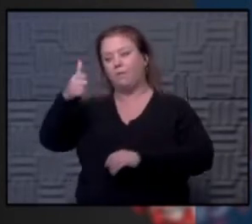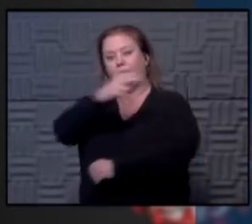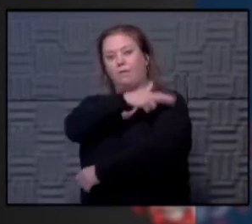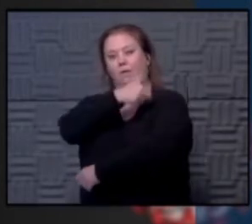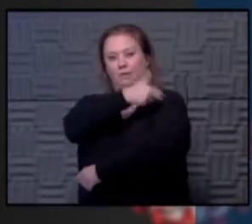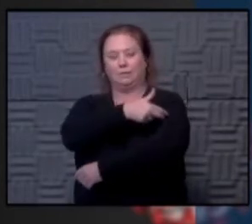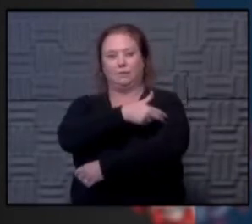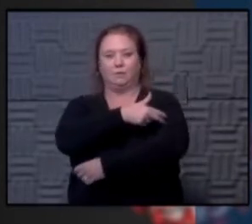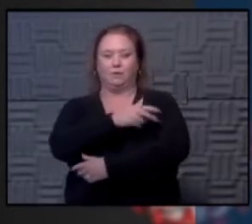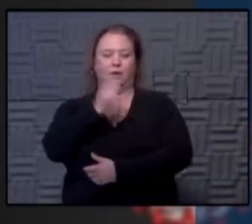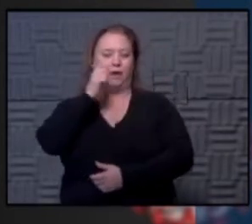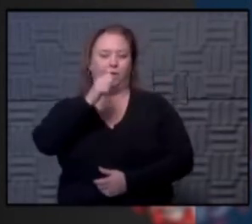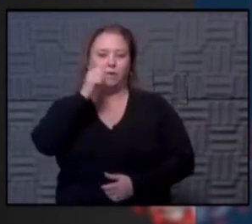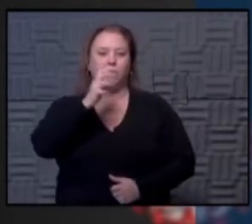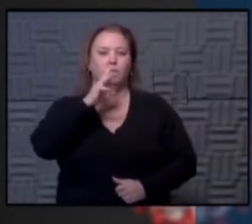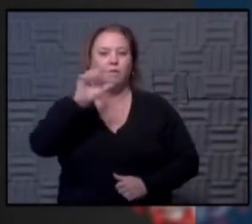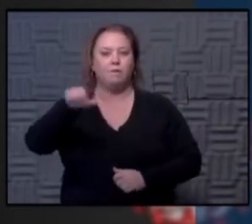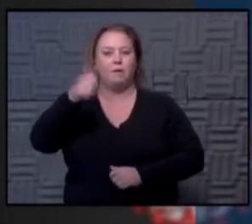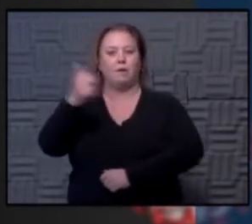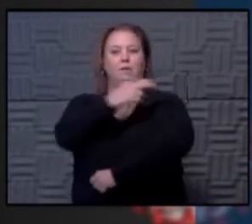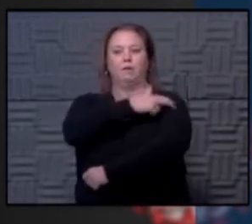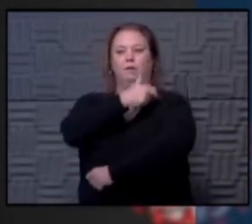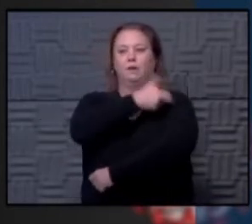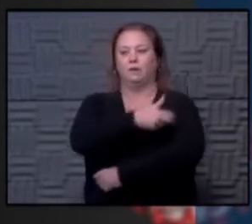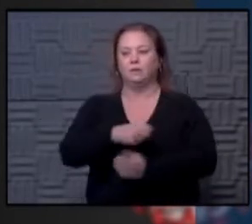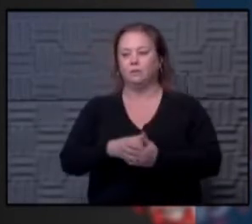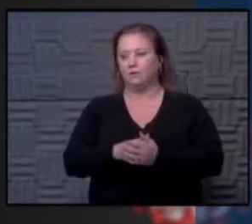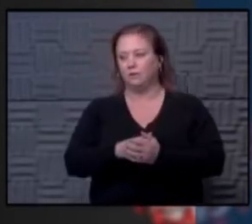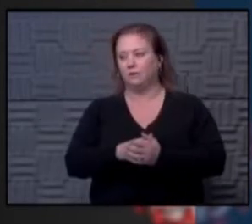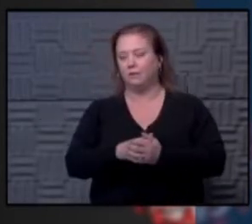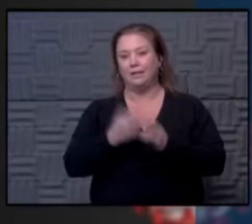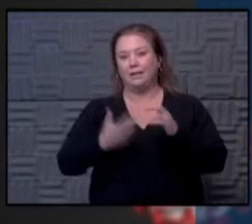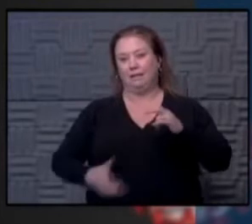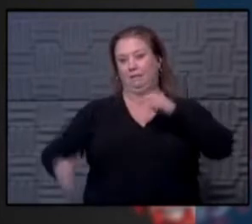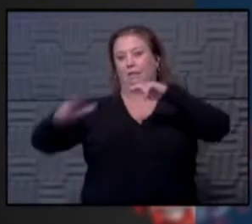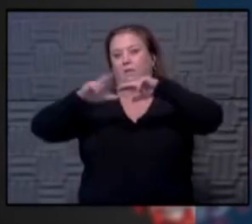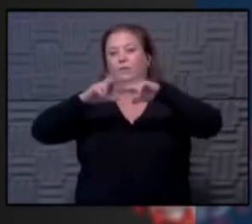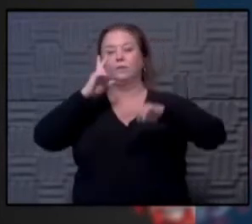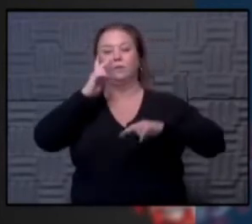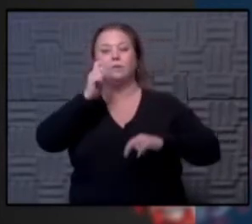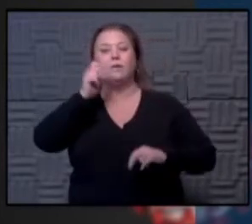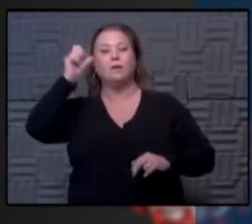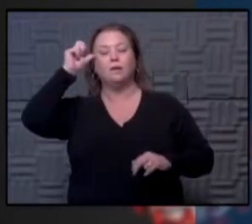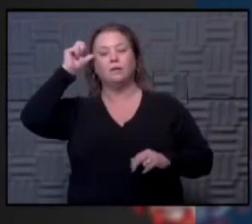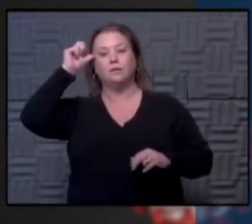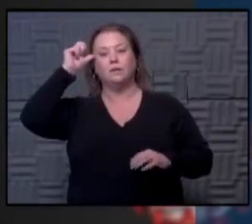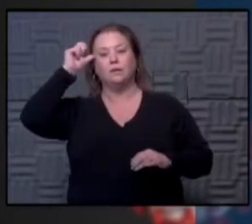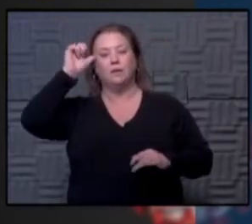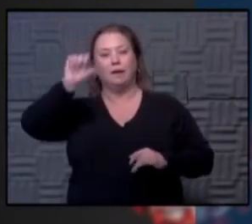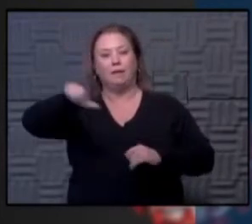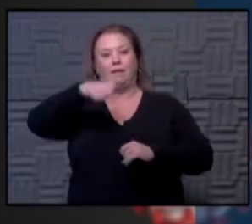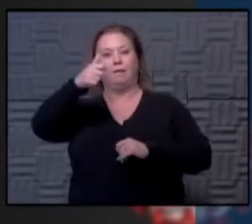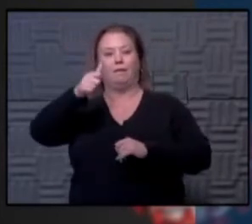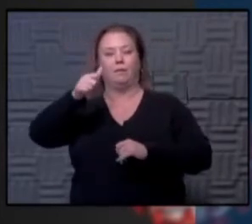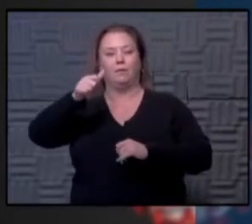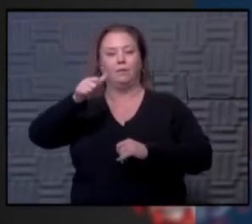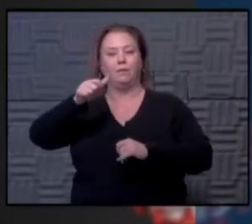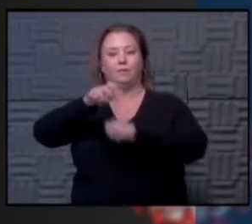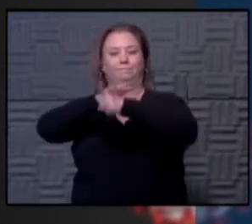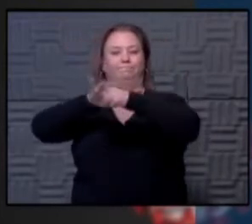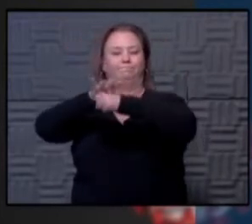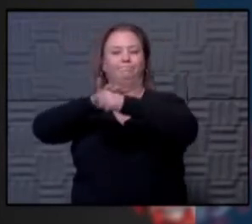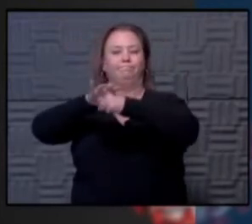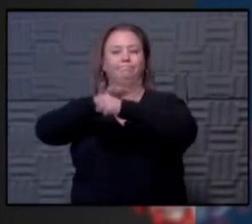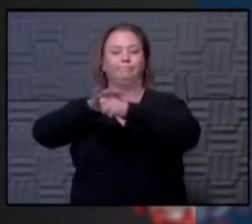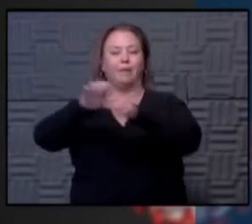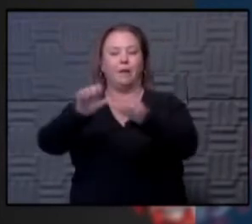do almost daily, that the increase that we saw yesterday had happened in other metropolitan hospitals over the past